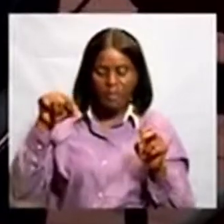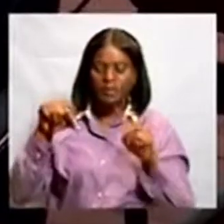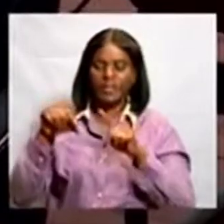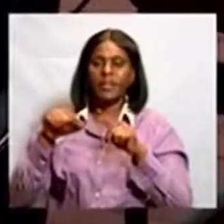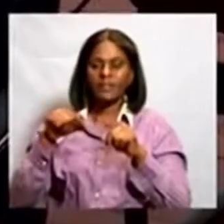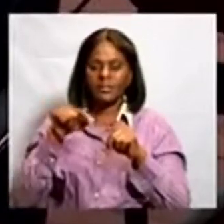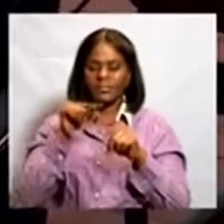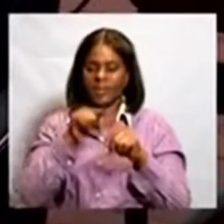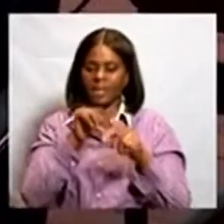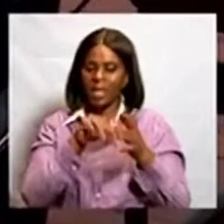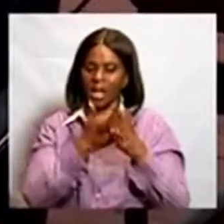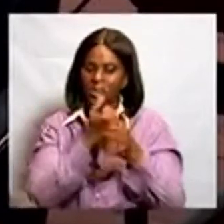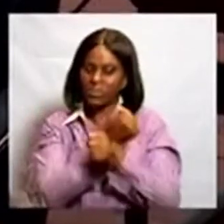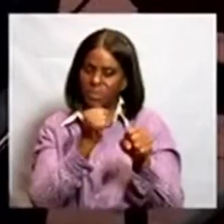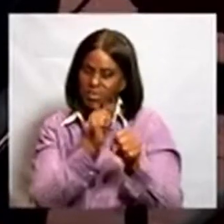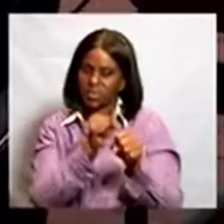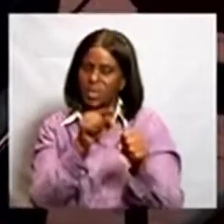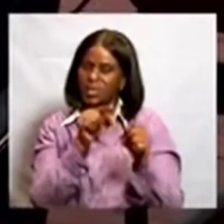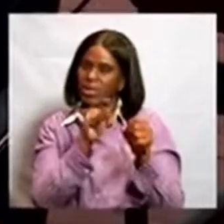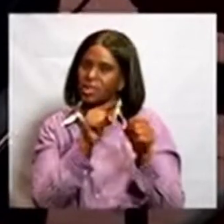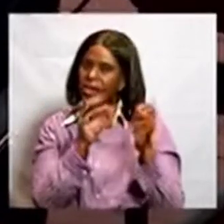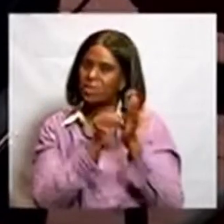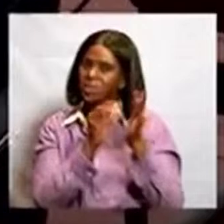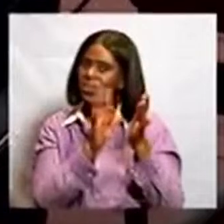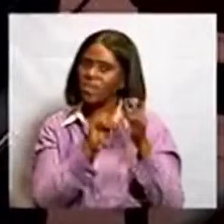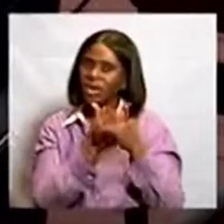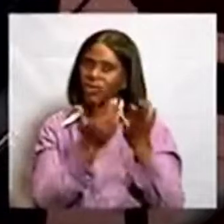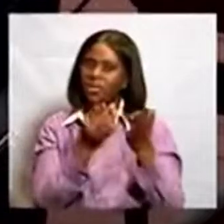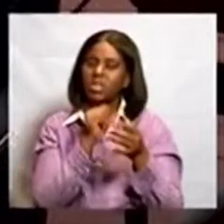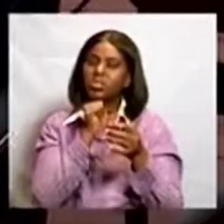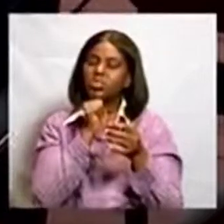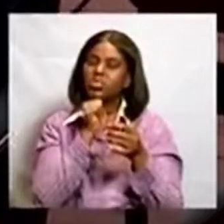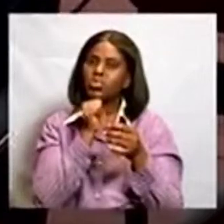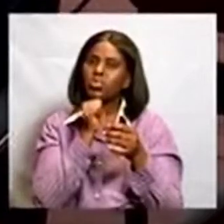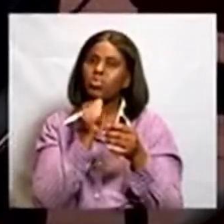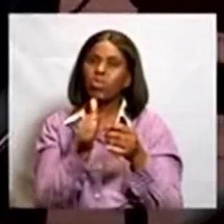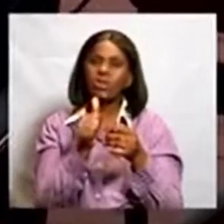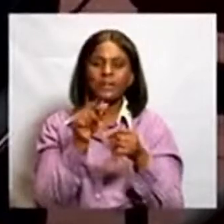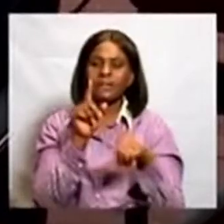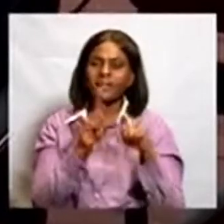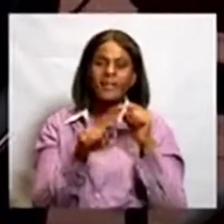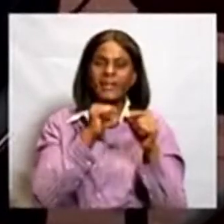How secured is it? Is it not prone to